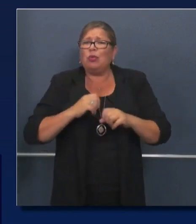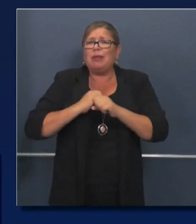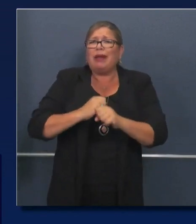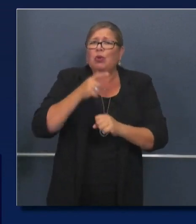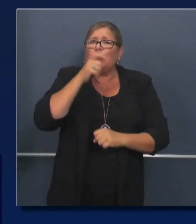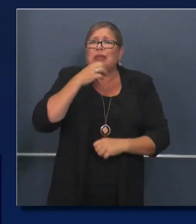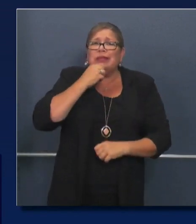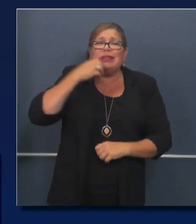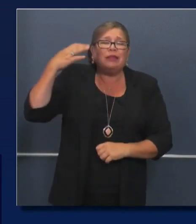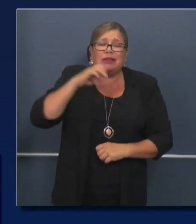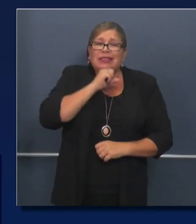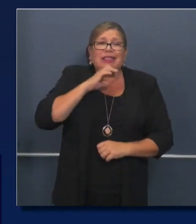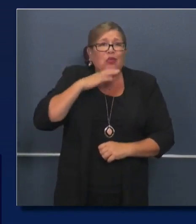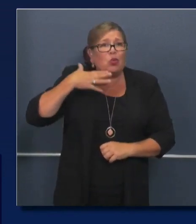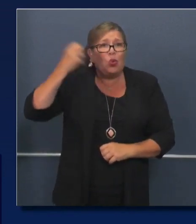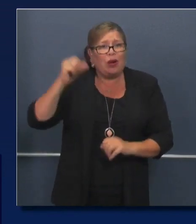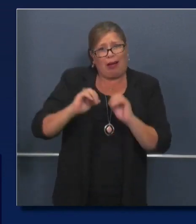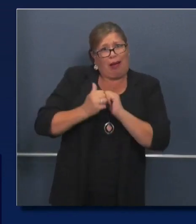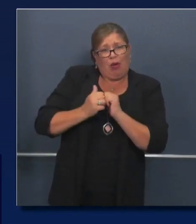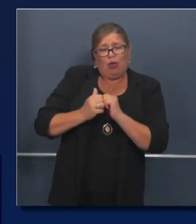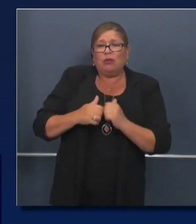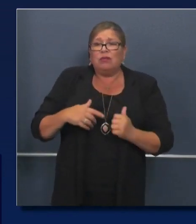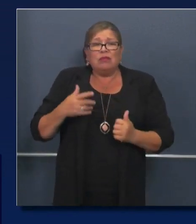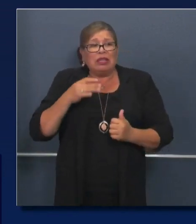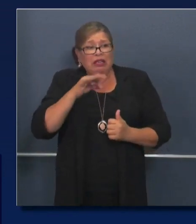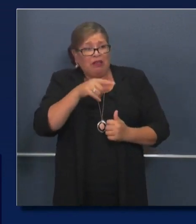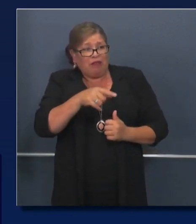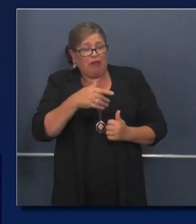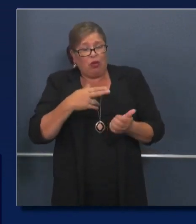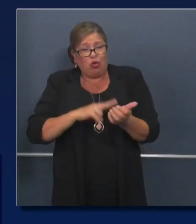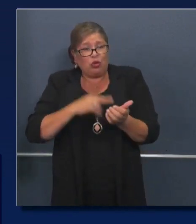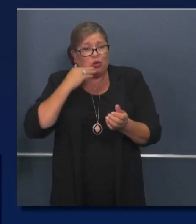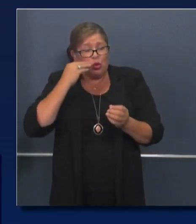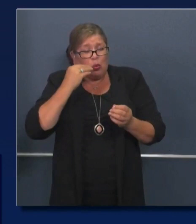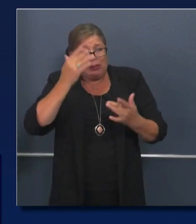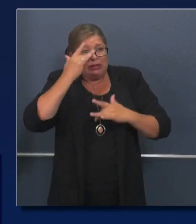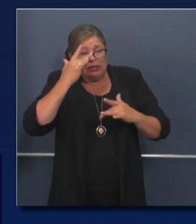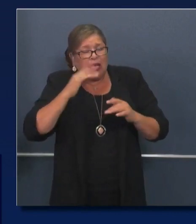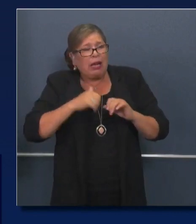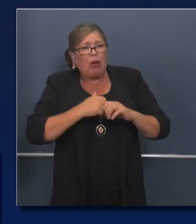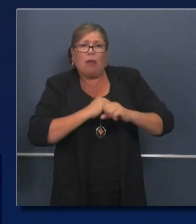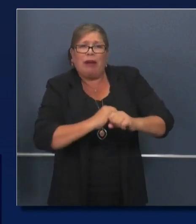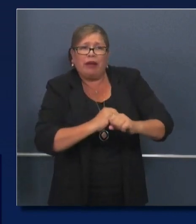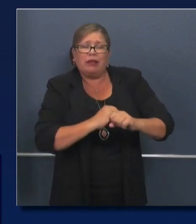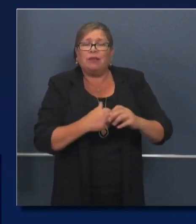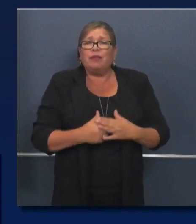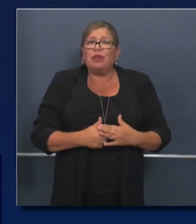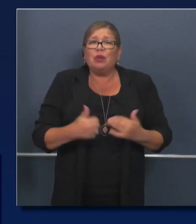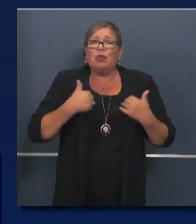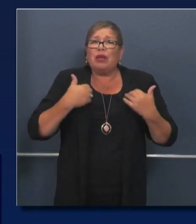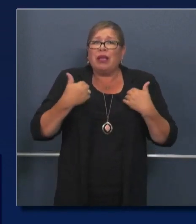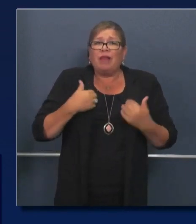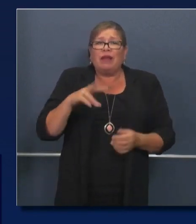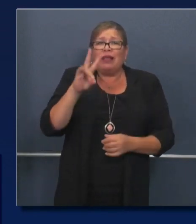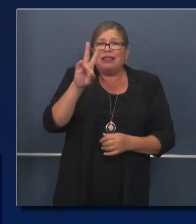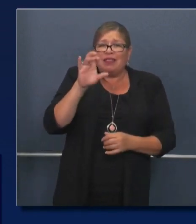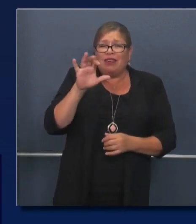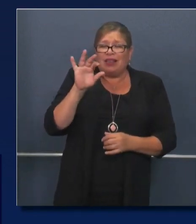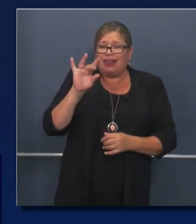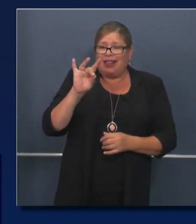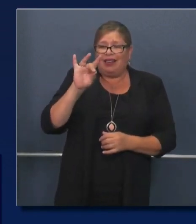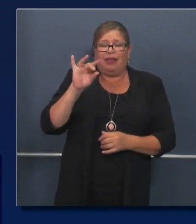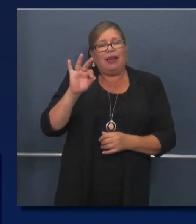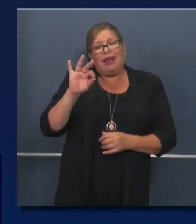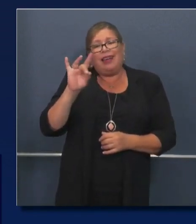beds for our surge capacity if we need them to isolate patients. We have 798 individuals that are trained in a new